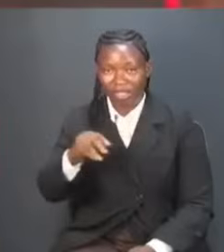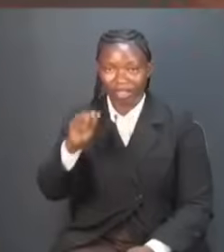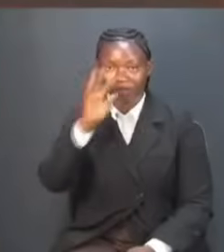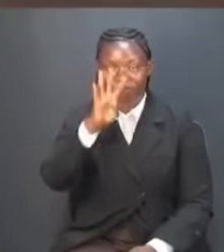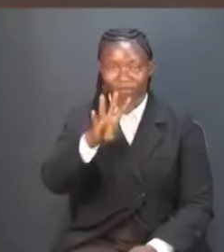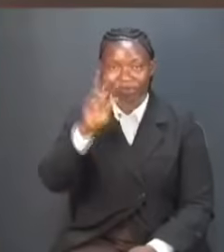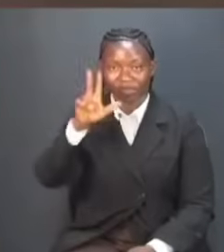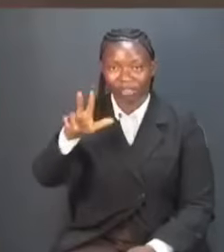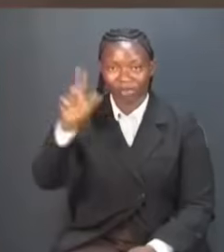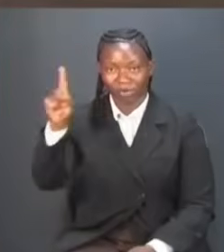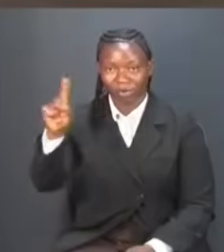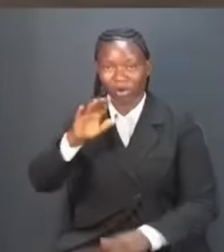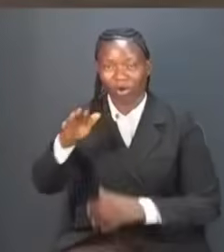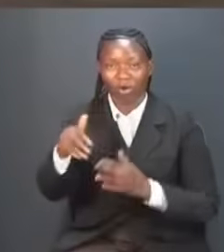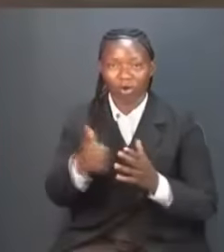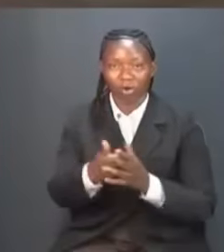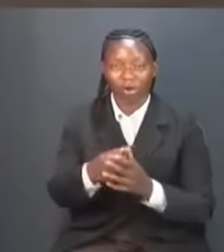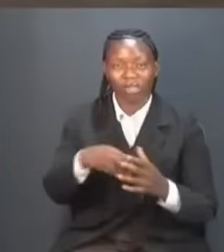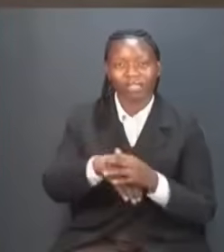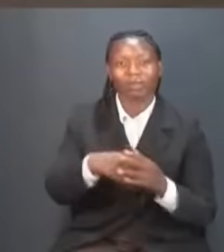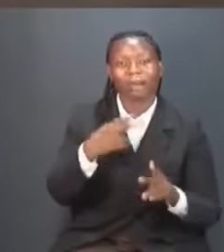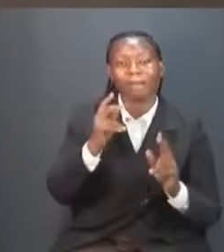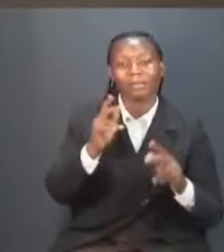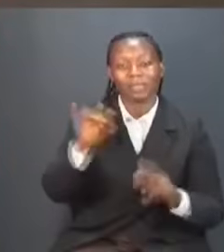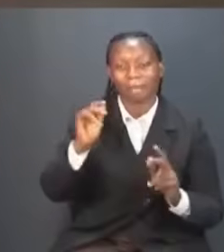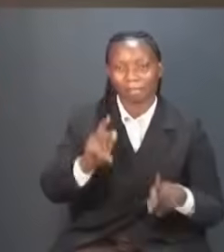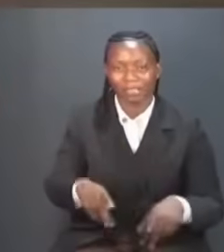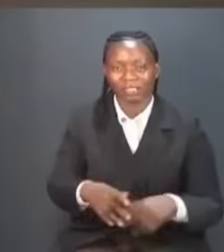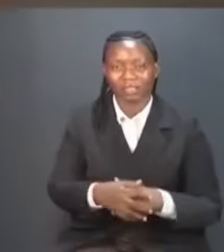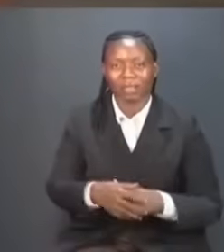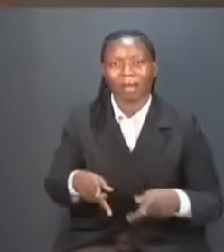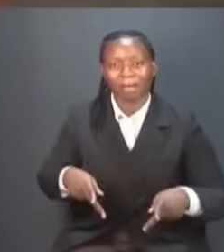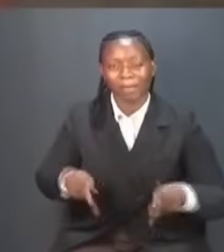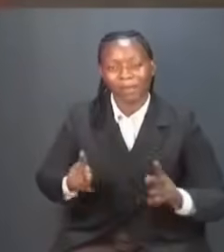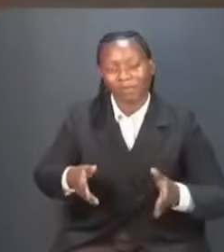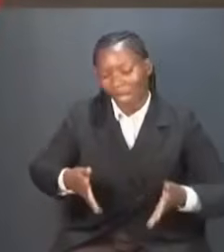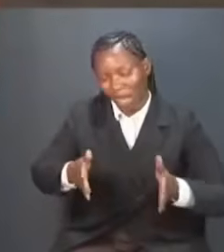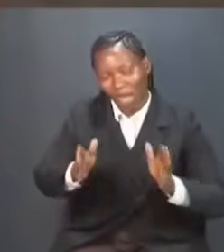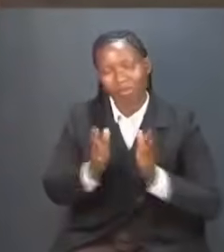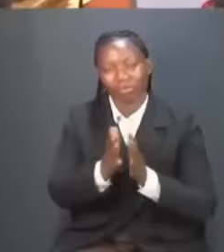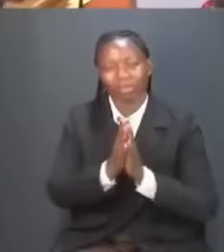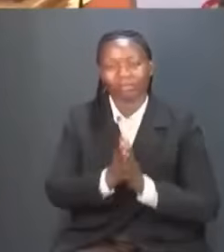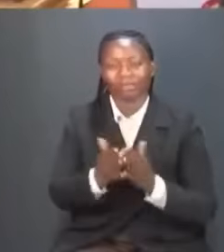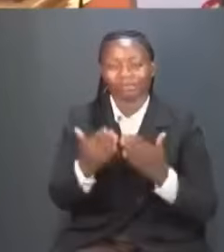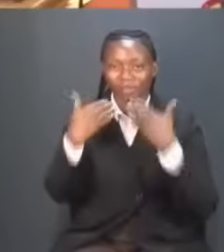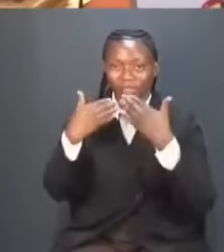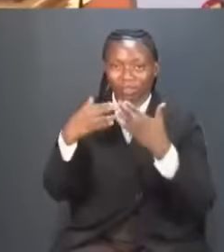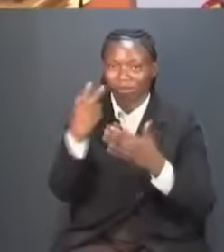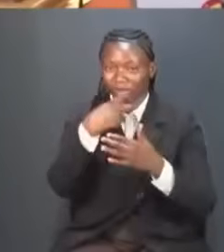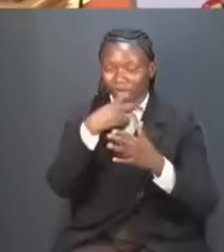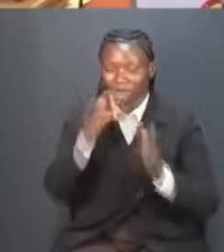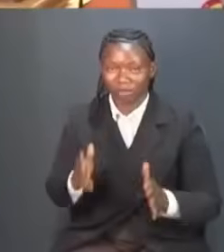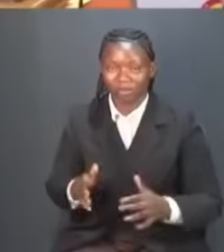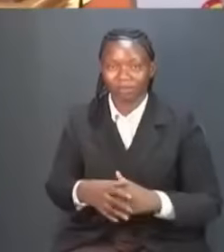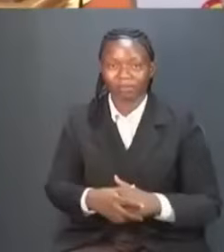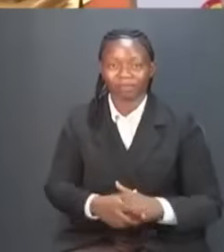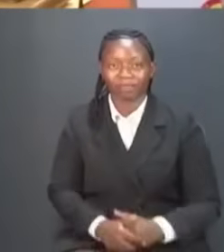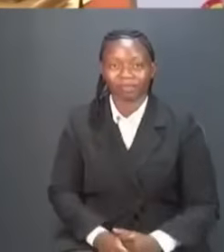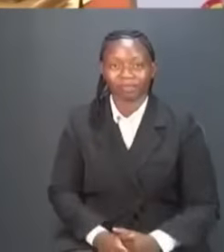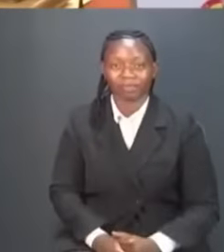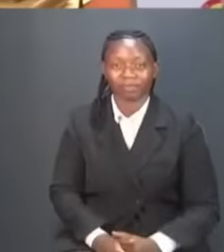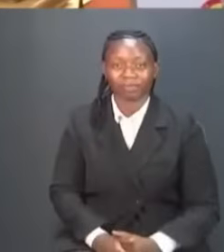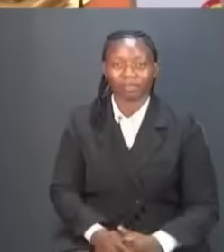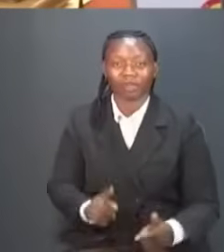431. They all stand in his name. Exactly so. Permission Mr. is Speaker. granted. Thank you so much, Mr. Speaker.